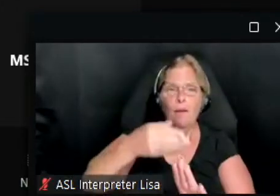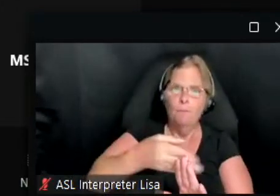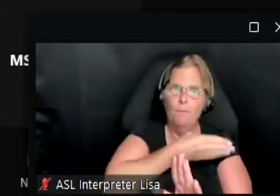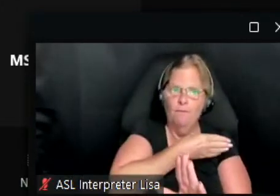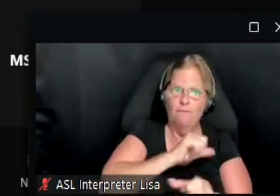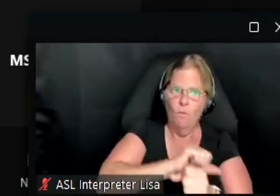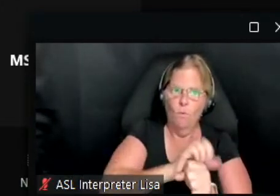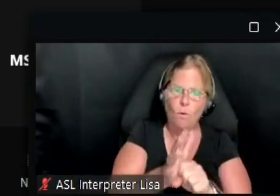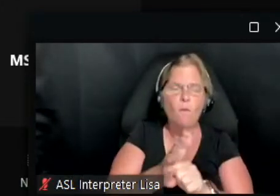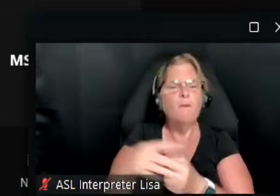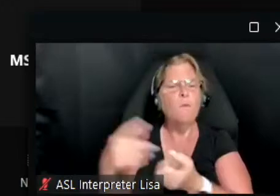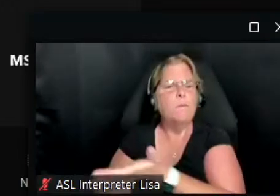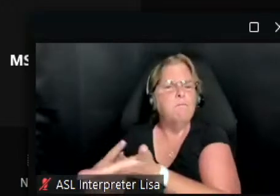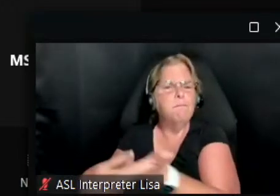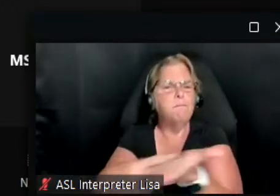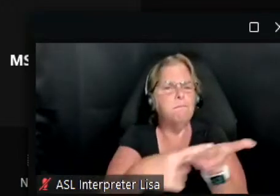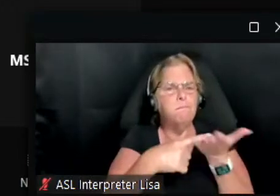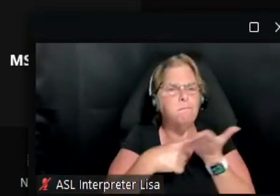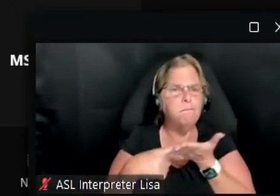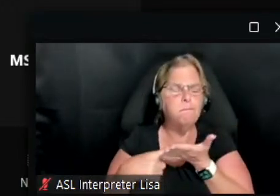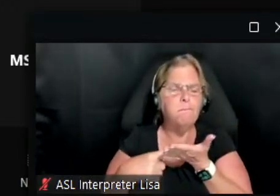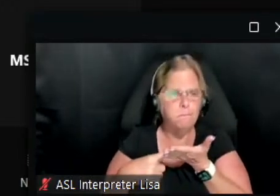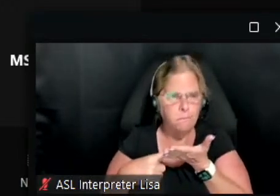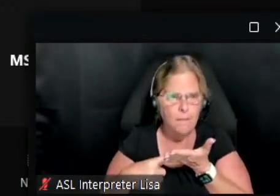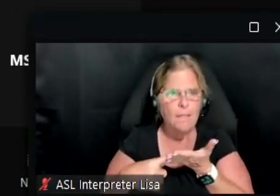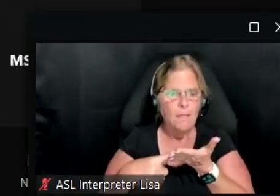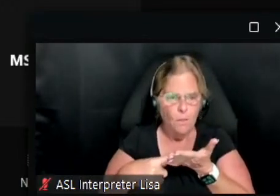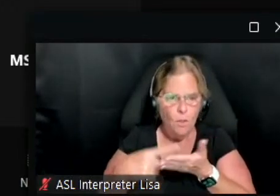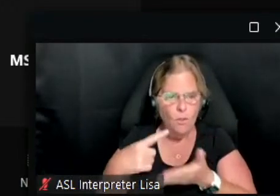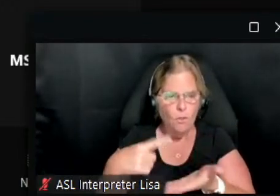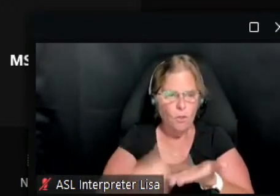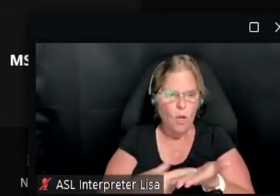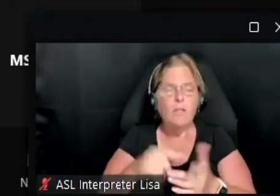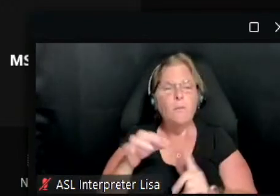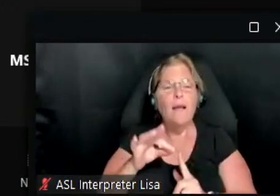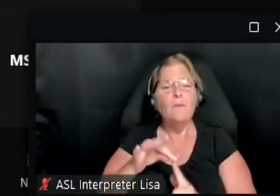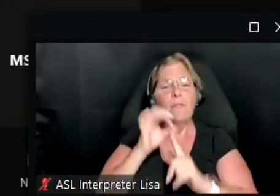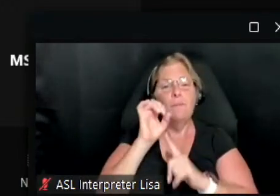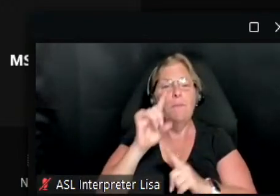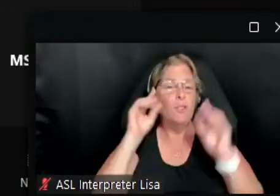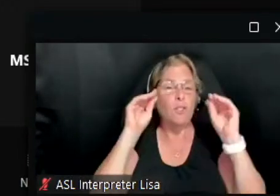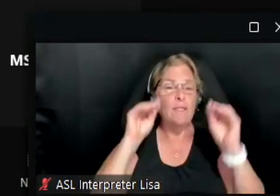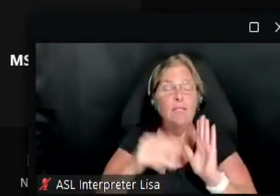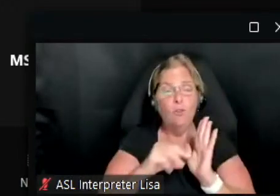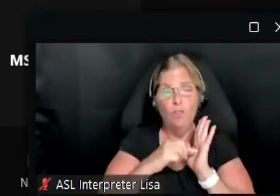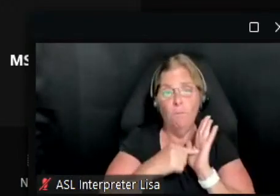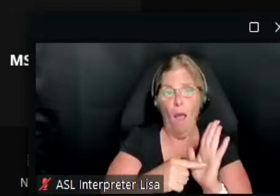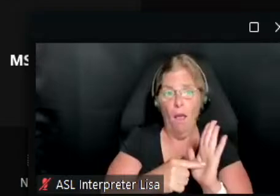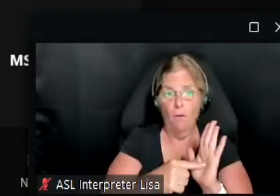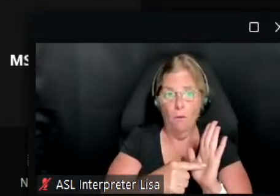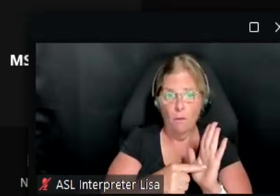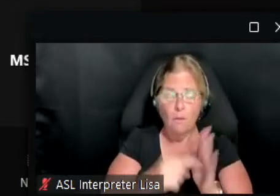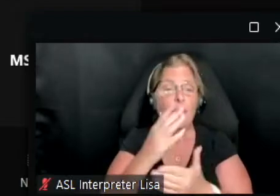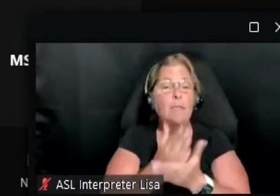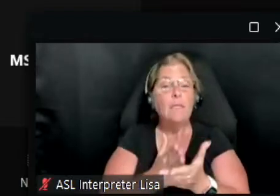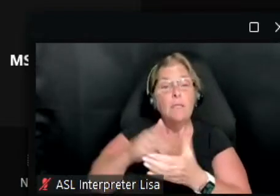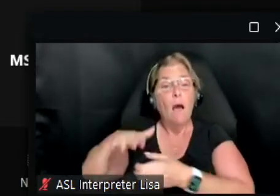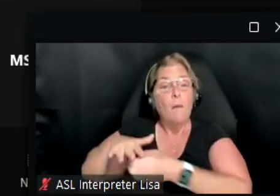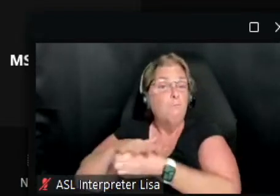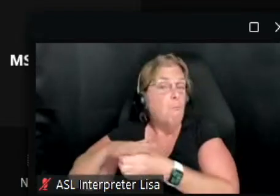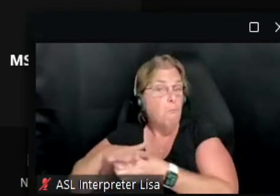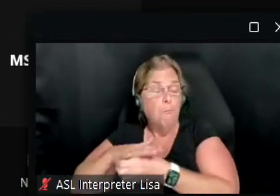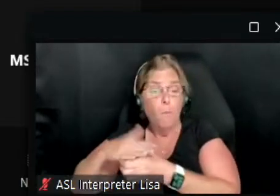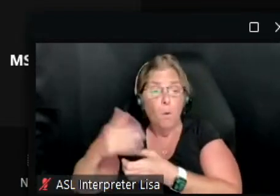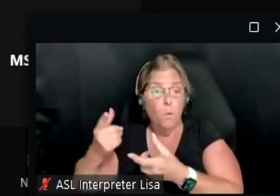talked about the special education teaching model. So in Maryland, there are different models. So there are some jurisdictions where you have a